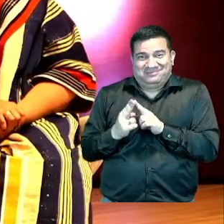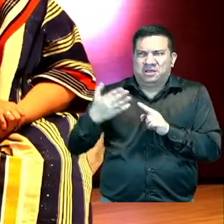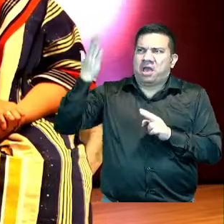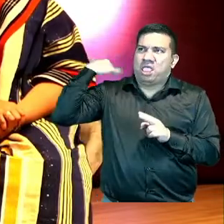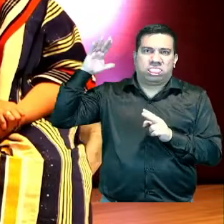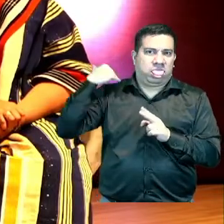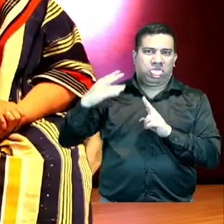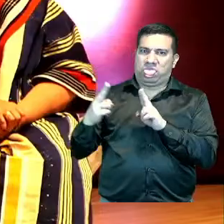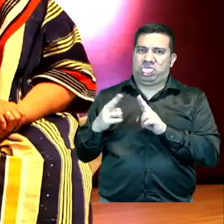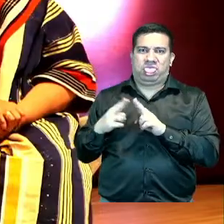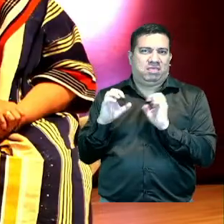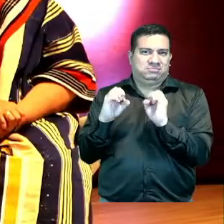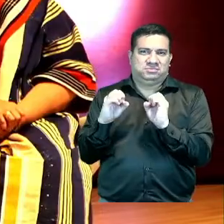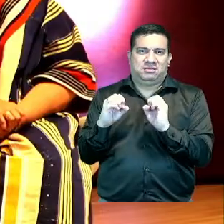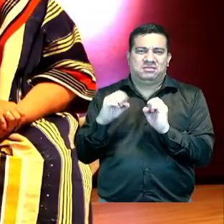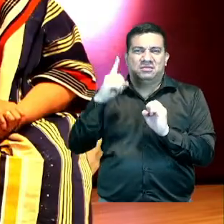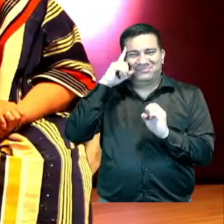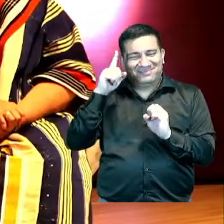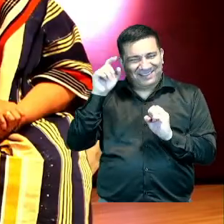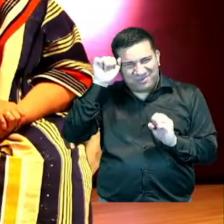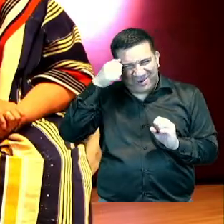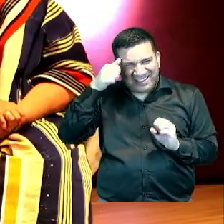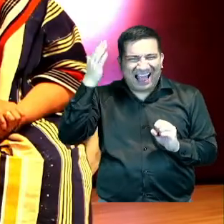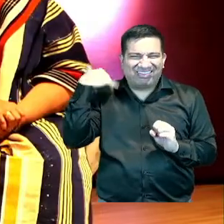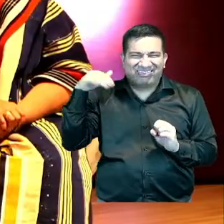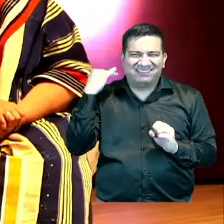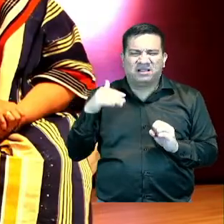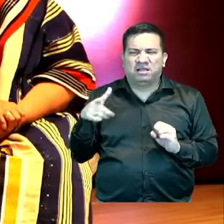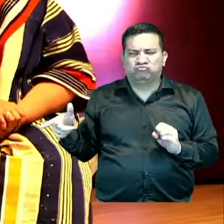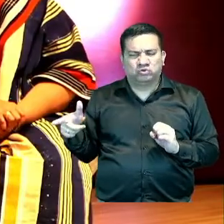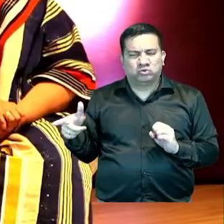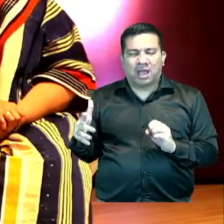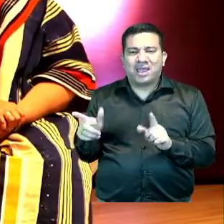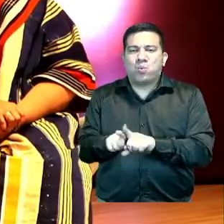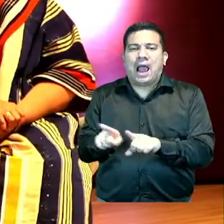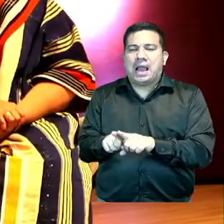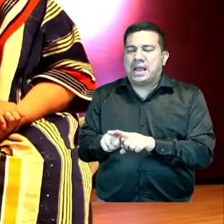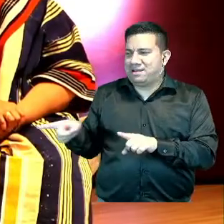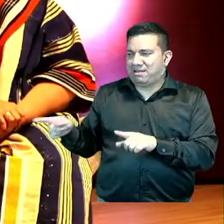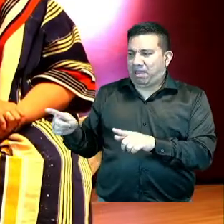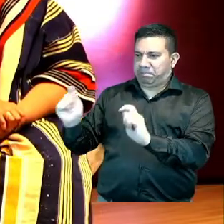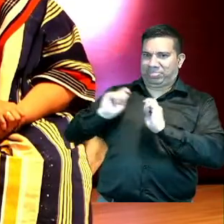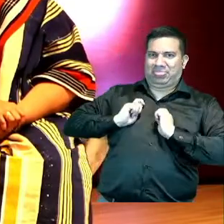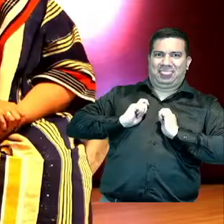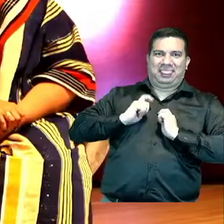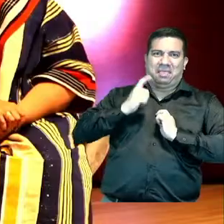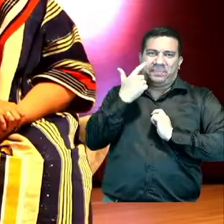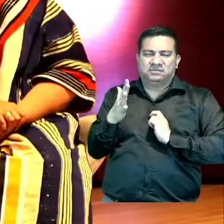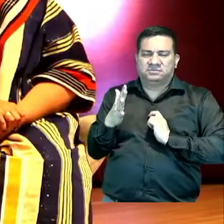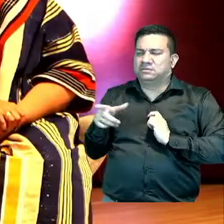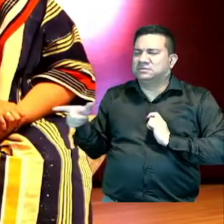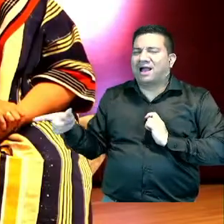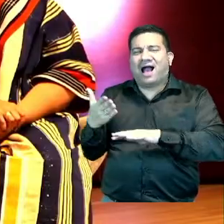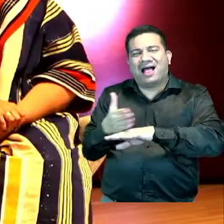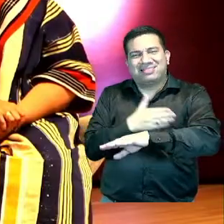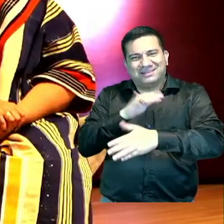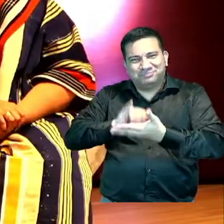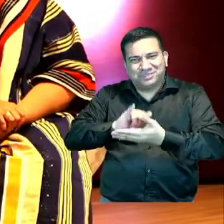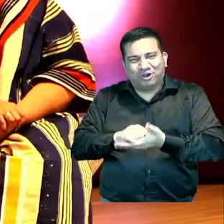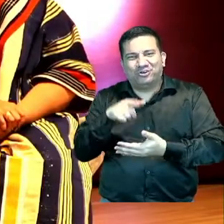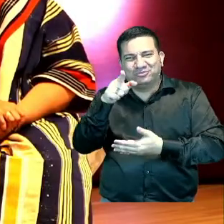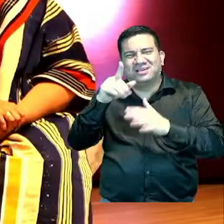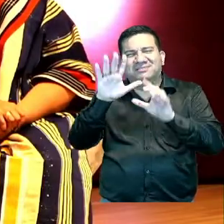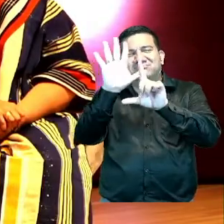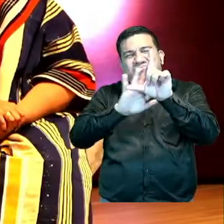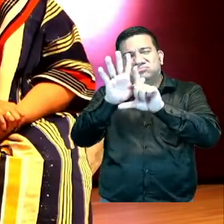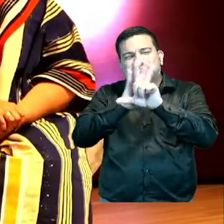Without having met each other some years ago, you conveyed a part of your power onto